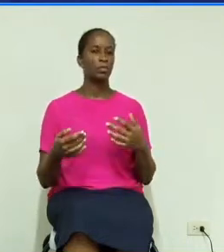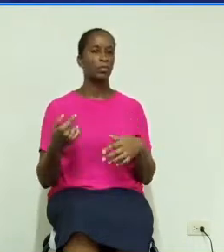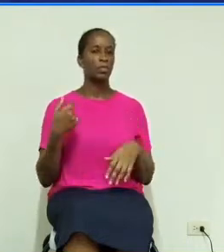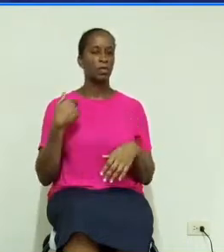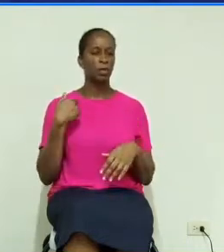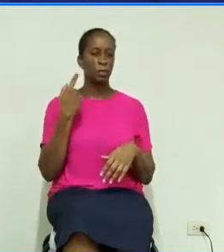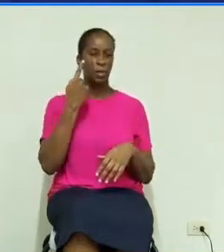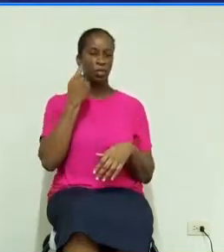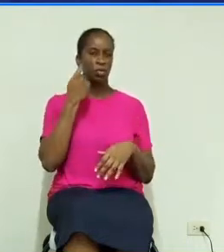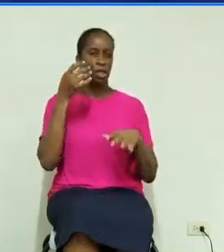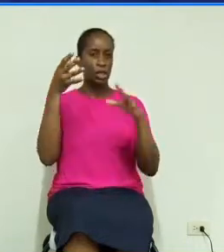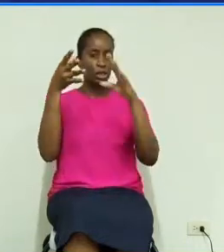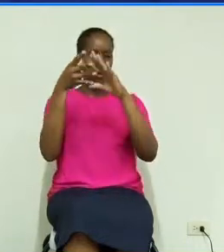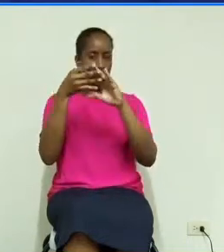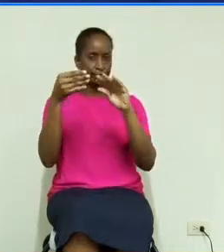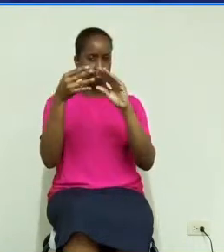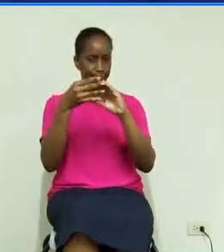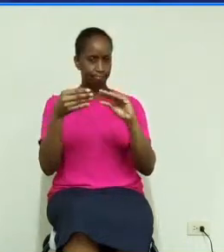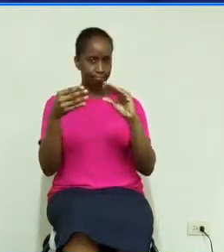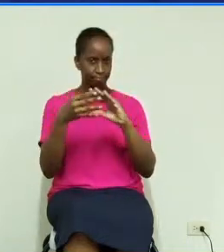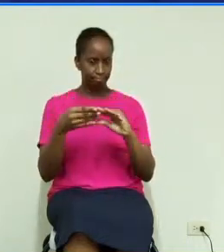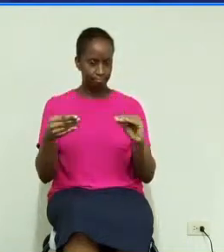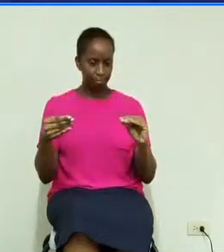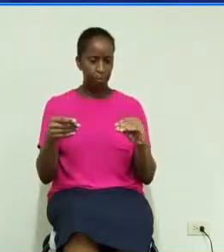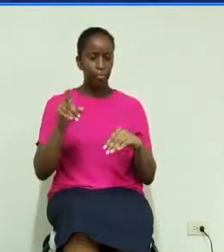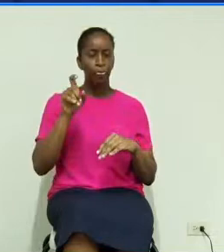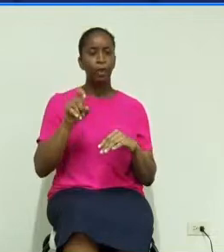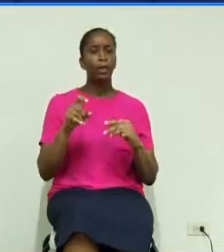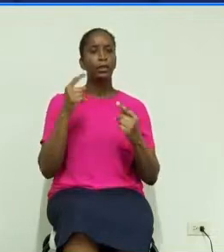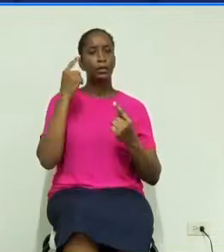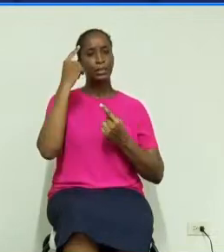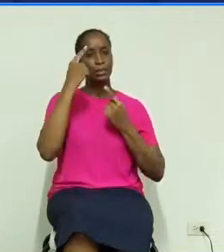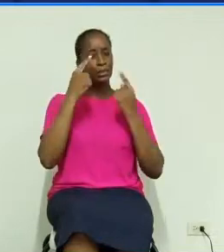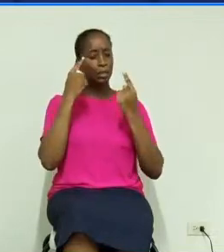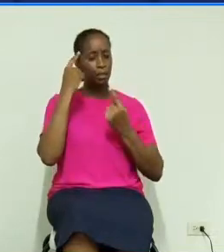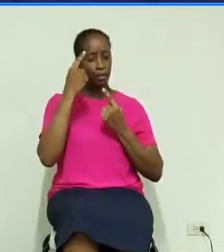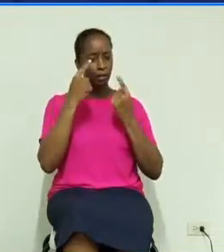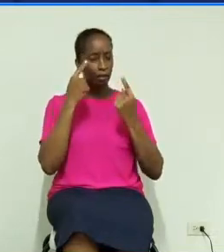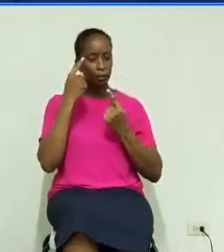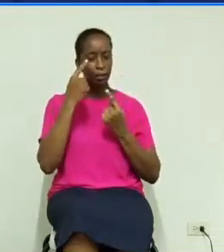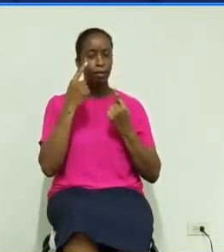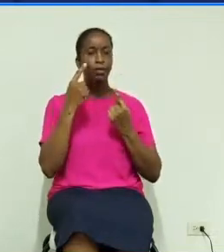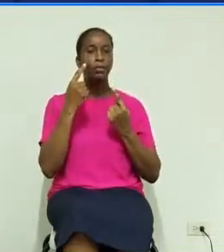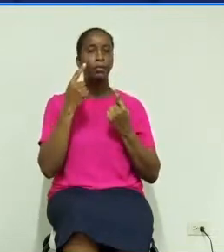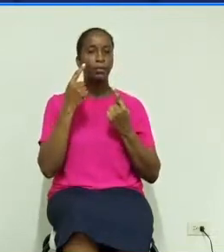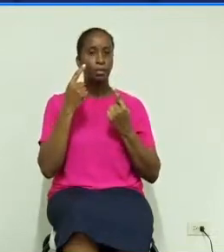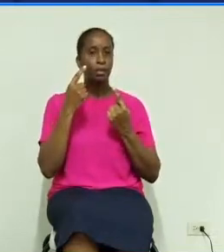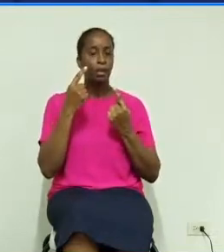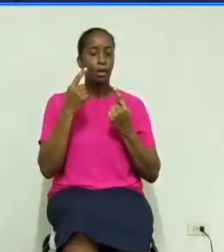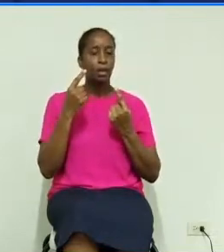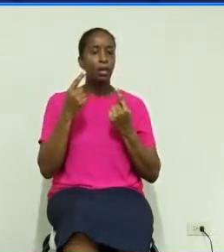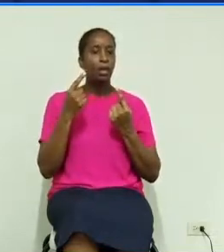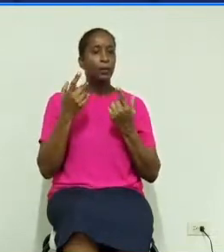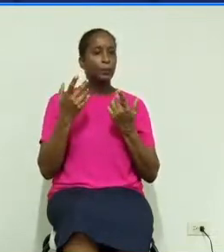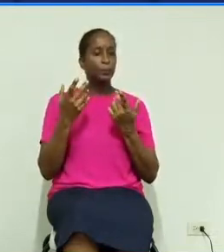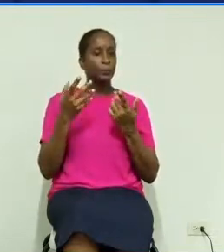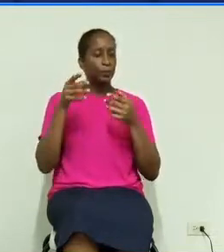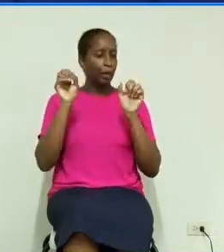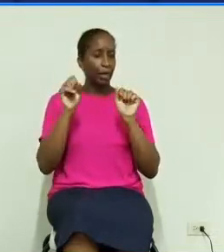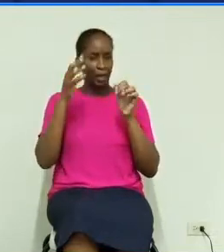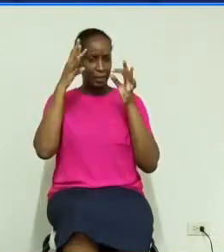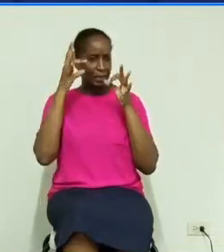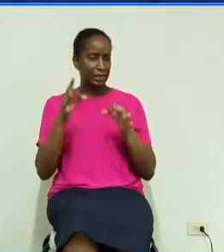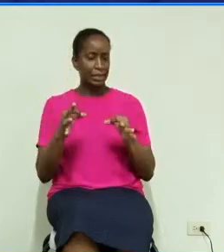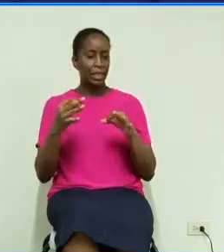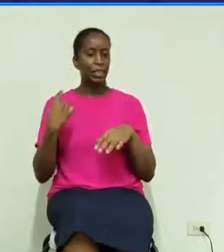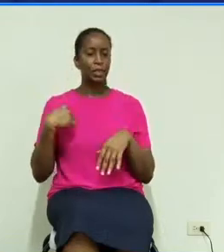political, sociocultural, historical environments. And then just finish off with a little theory. When we think about